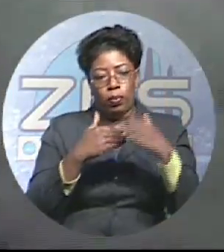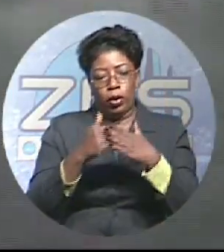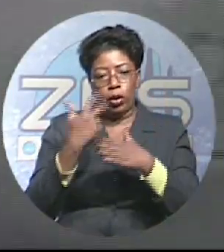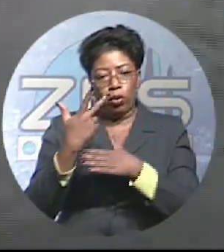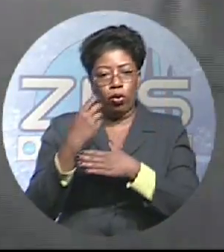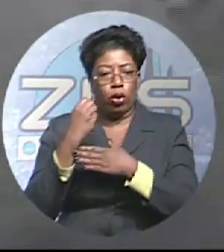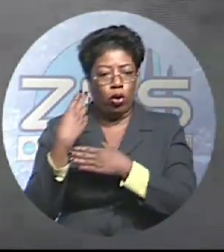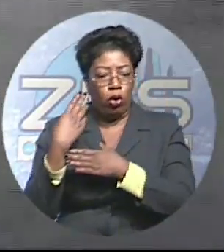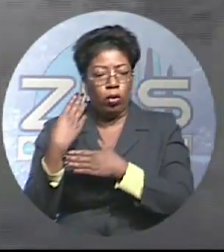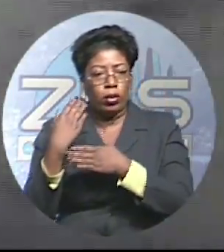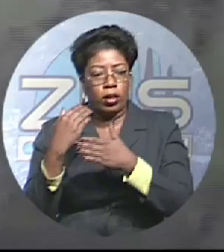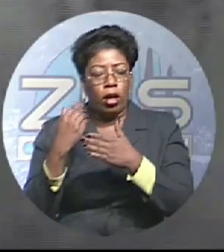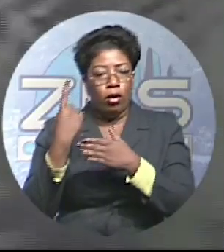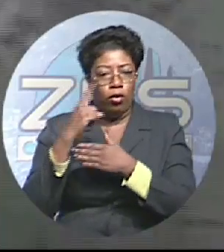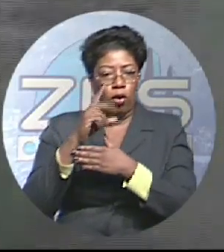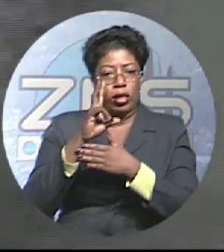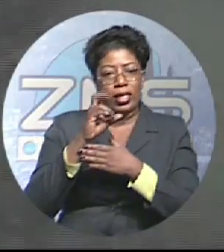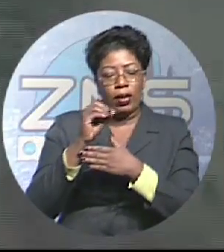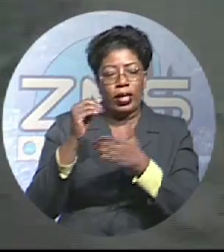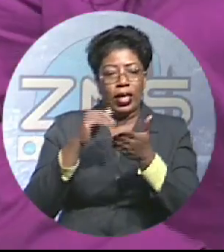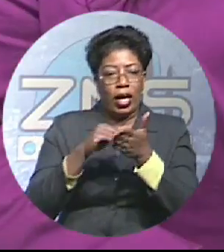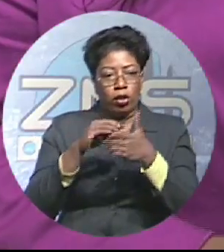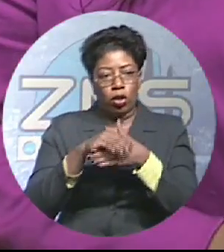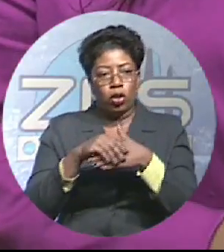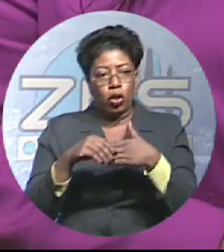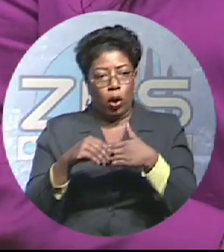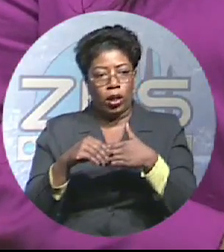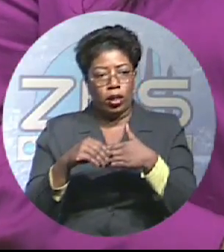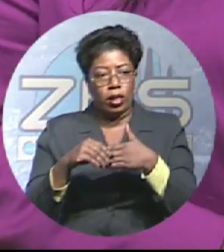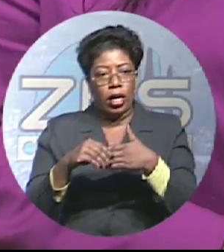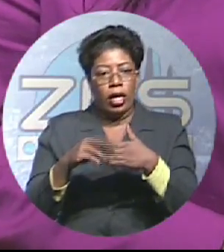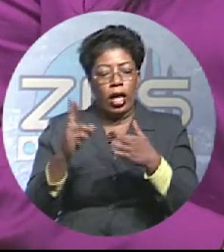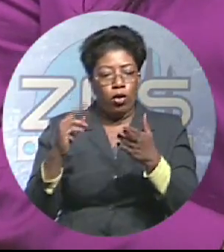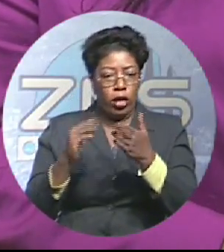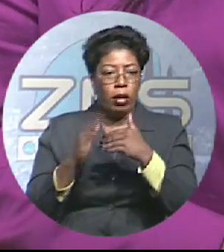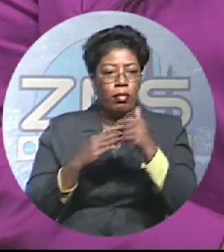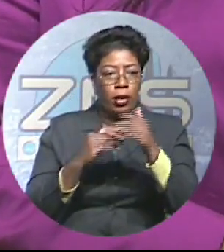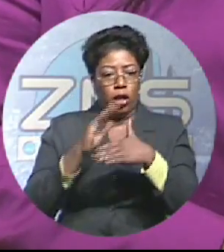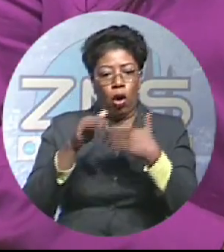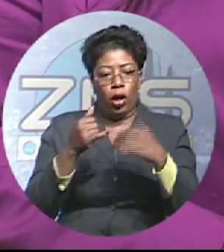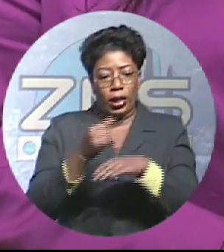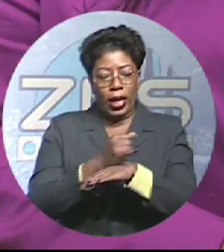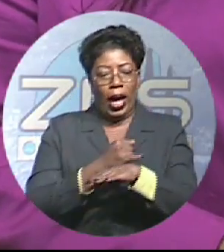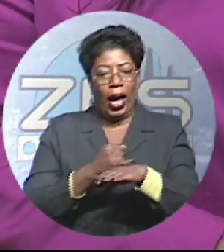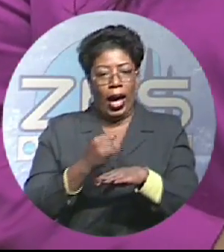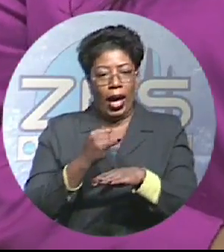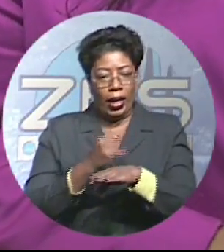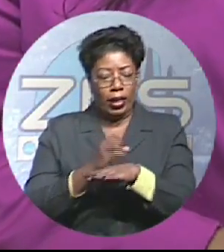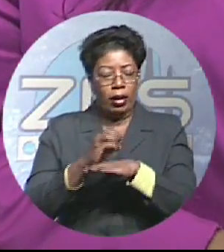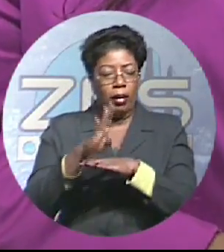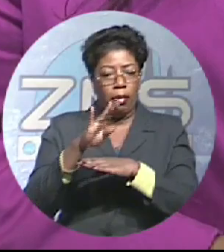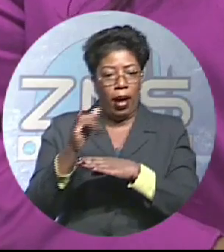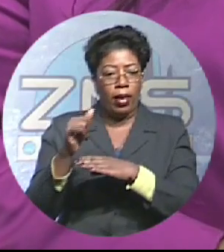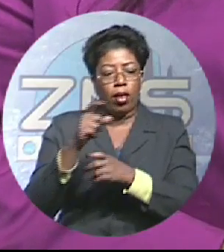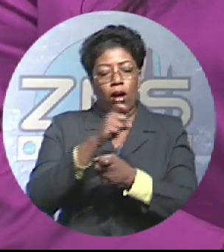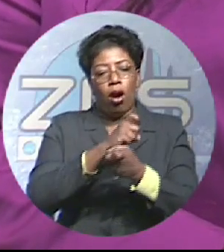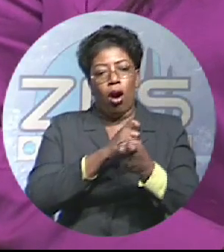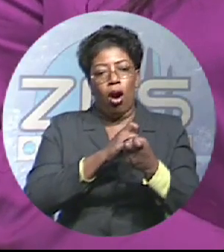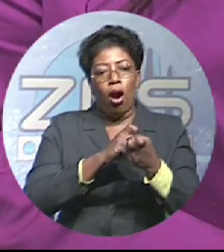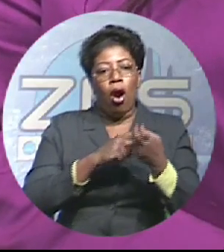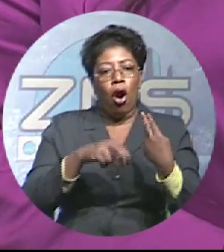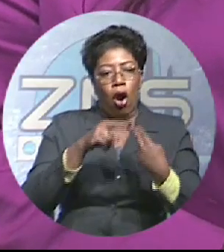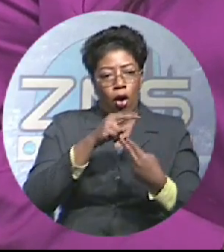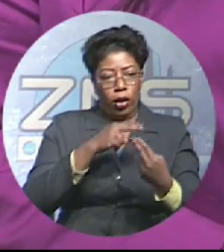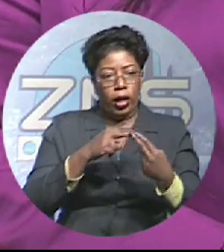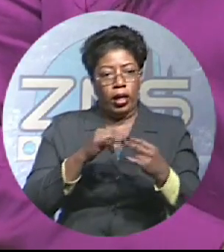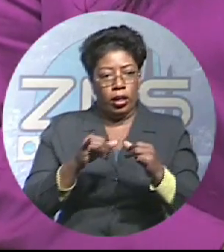Dunmores for an excess of $70,000. Meantime, rebuilding efforts on all of the islands impacted by Hurricane Joaquin